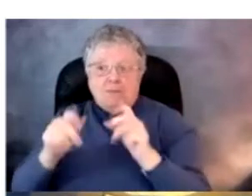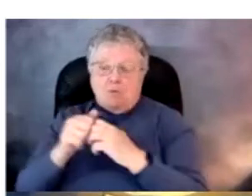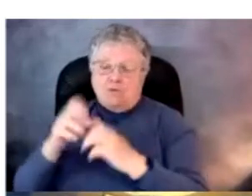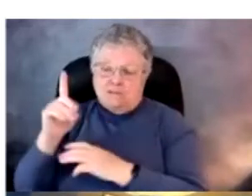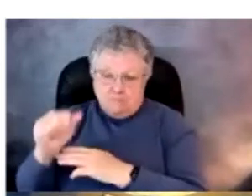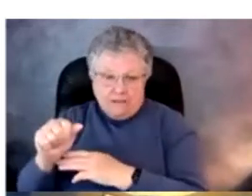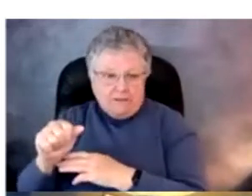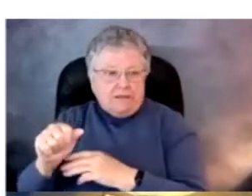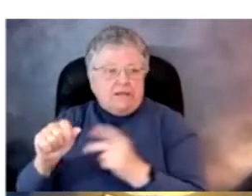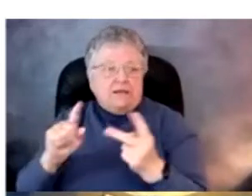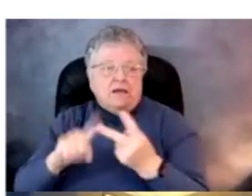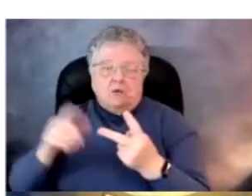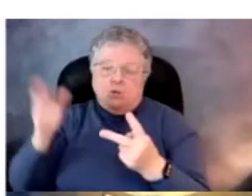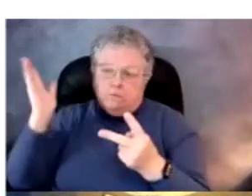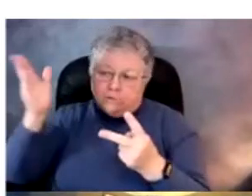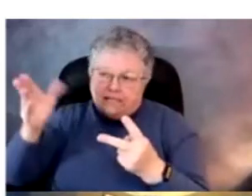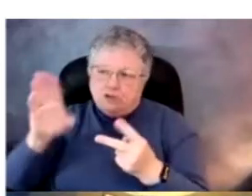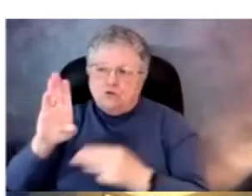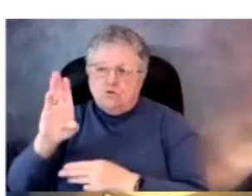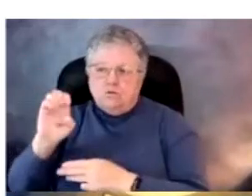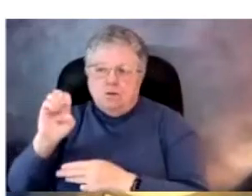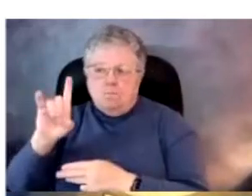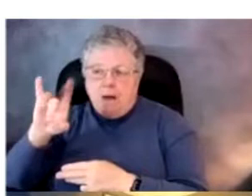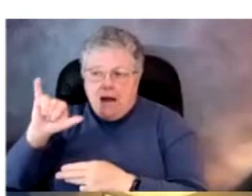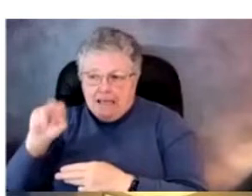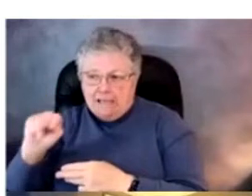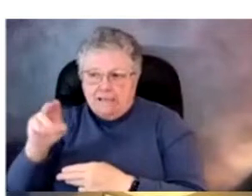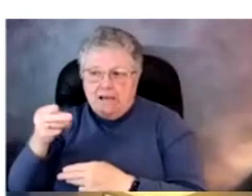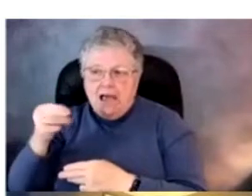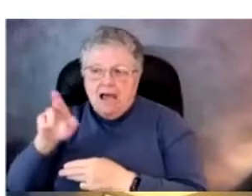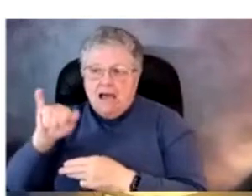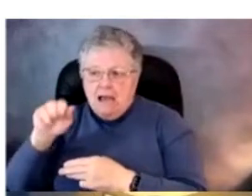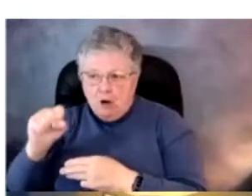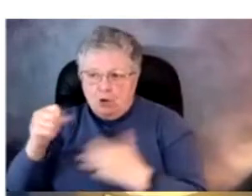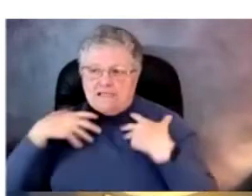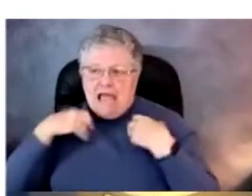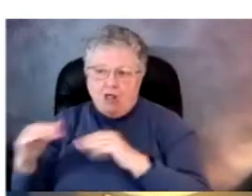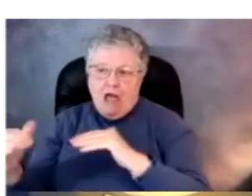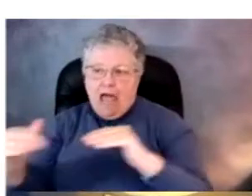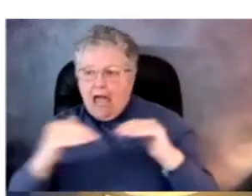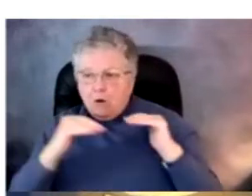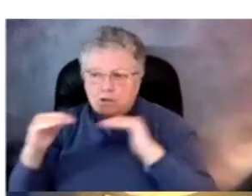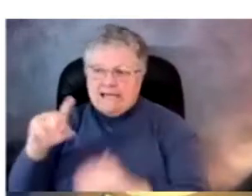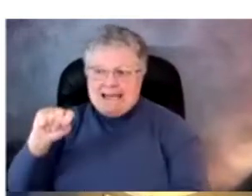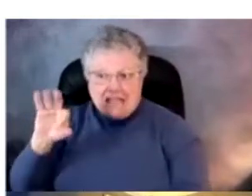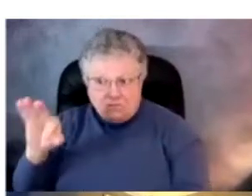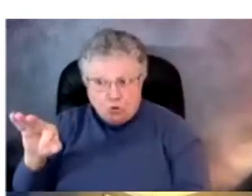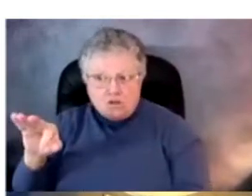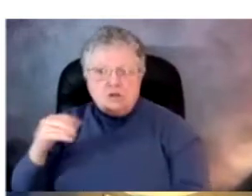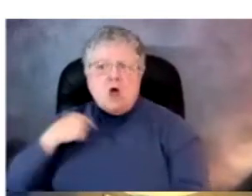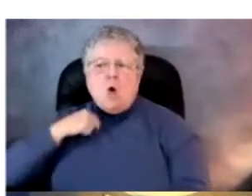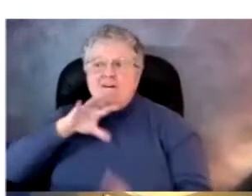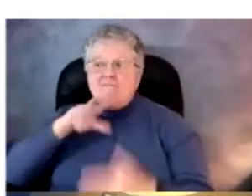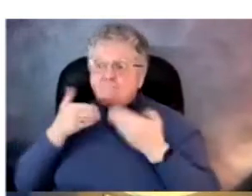to the Biden-Harris Health Equity Task Force. and we're able to be there and be that